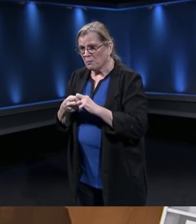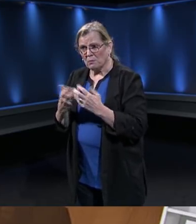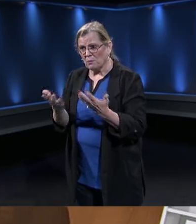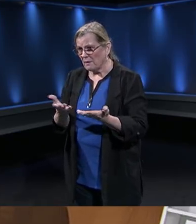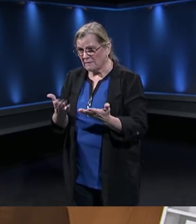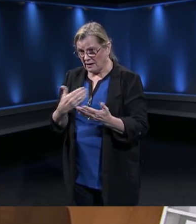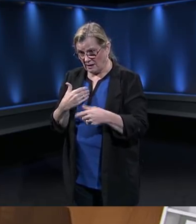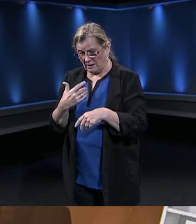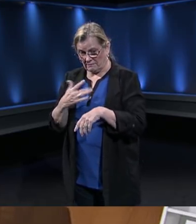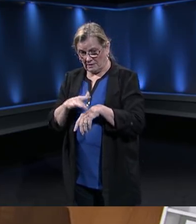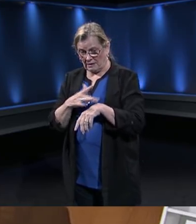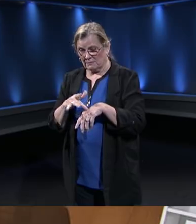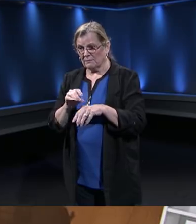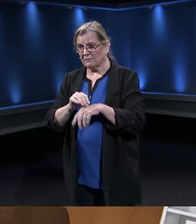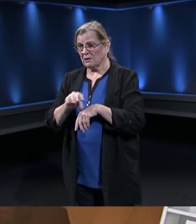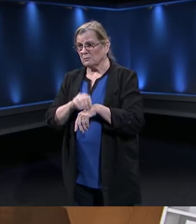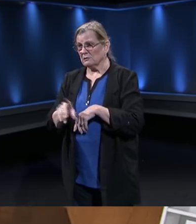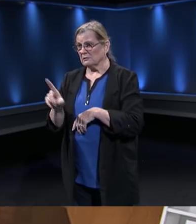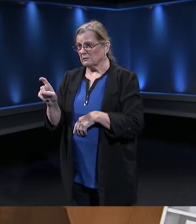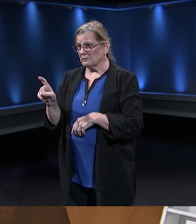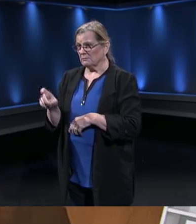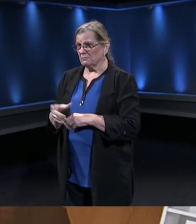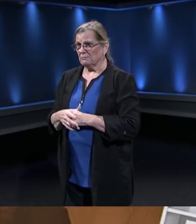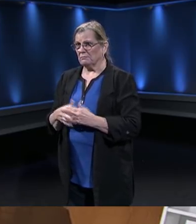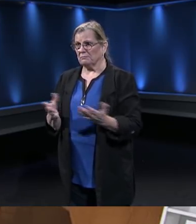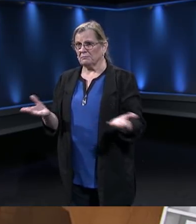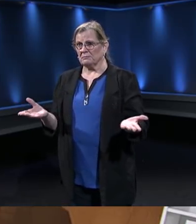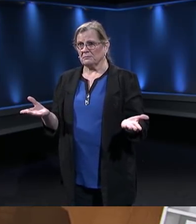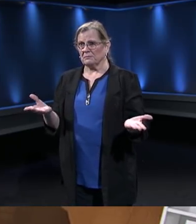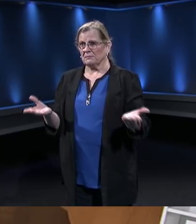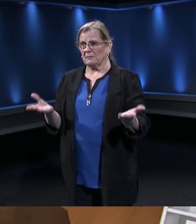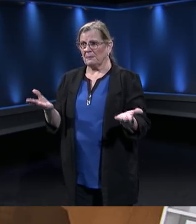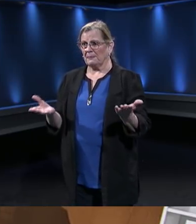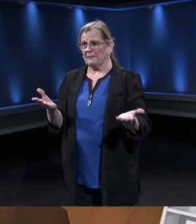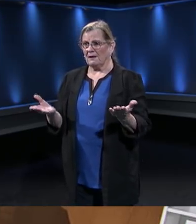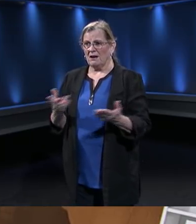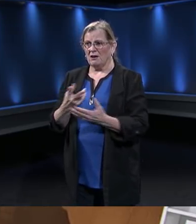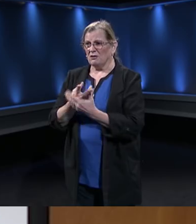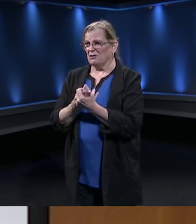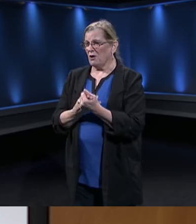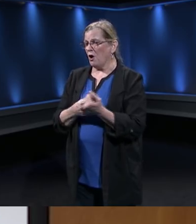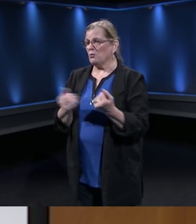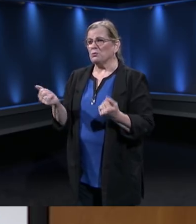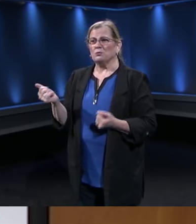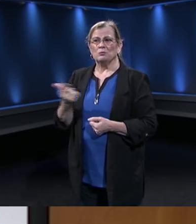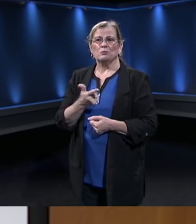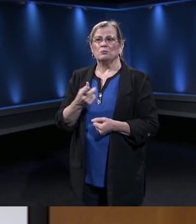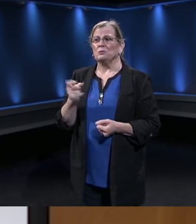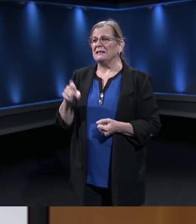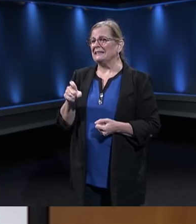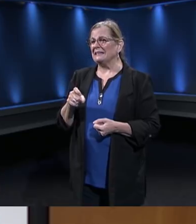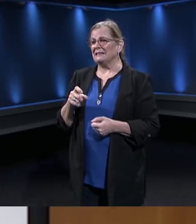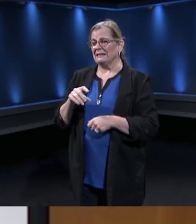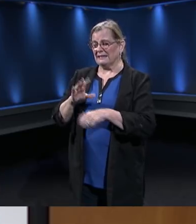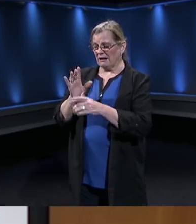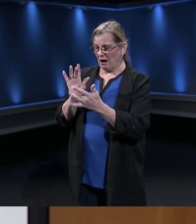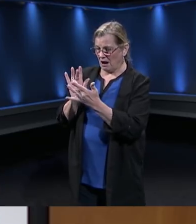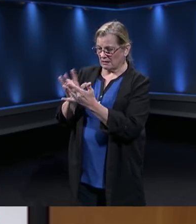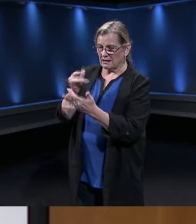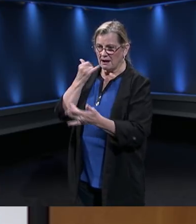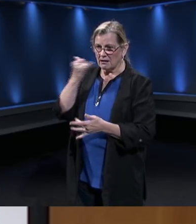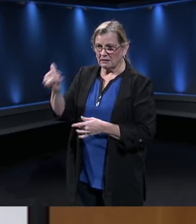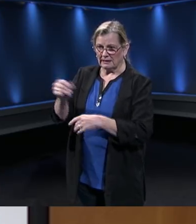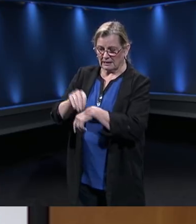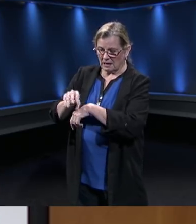Sure. Mm-hmm. Either of you? Which of you would you like? I would say all you need to do is reach out to your school counselor, your school social worker,